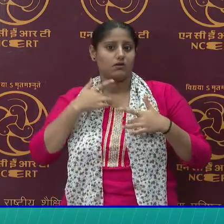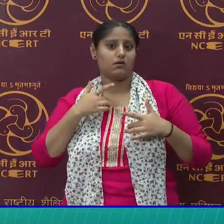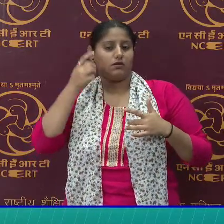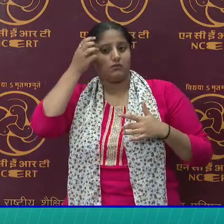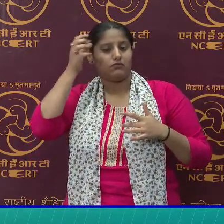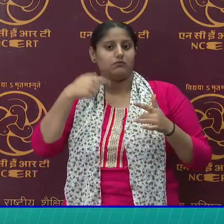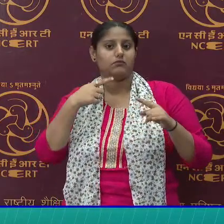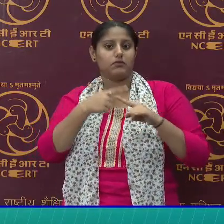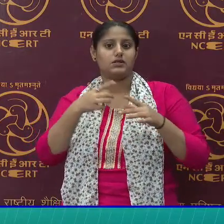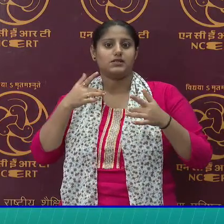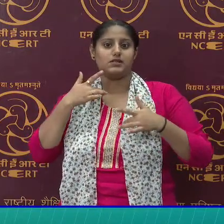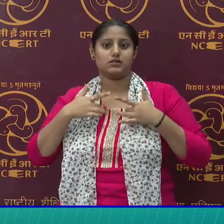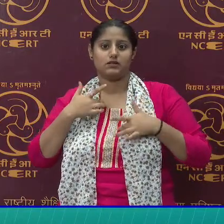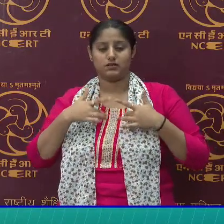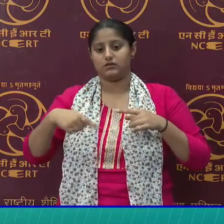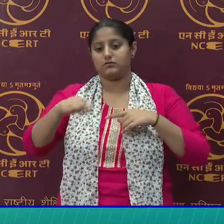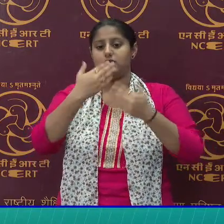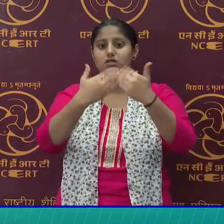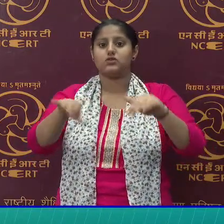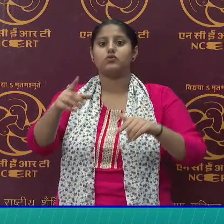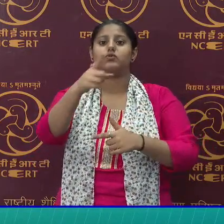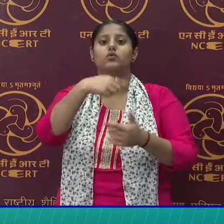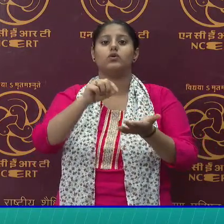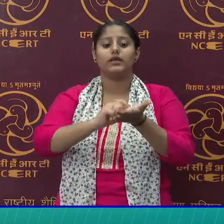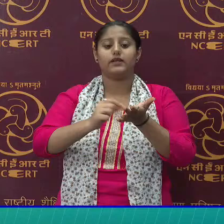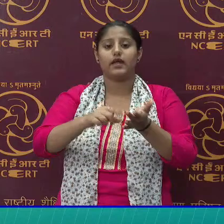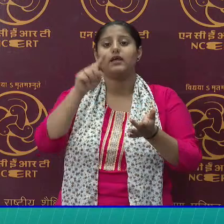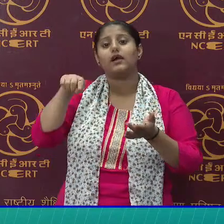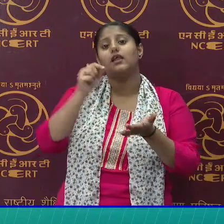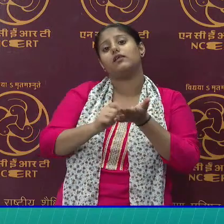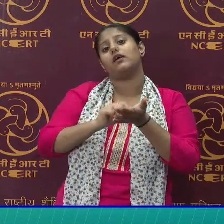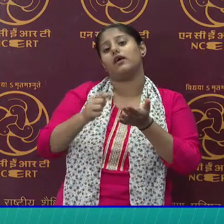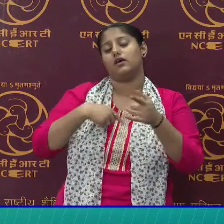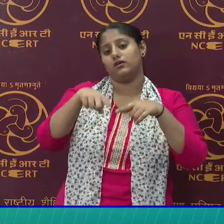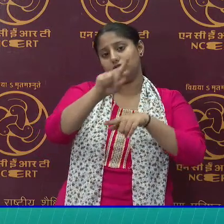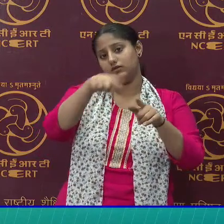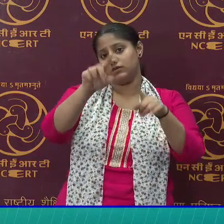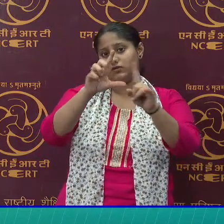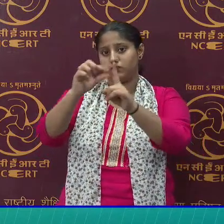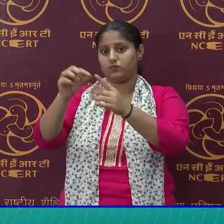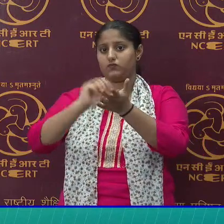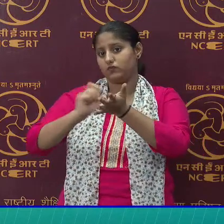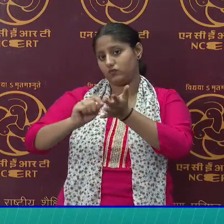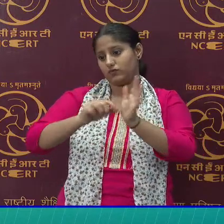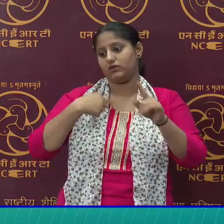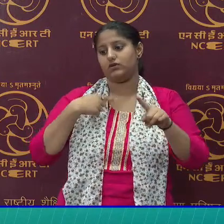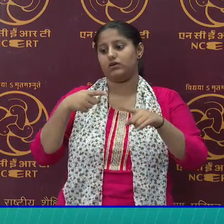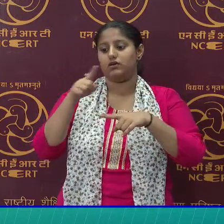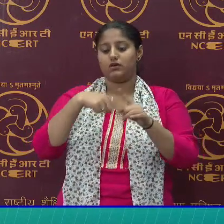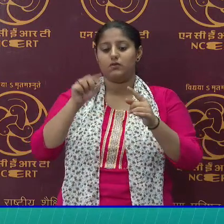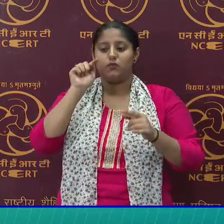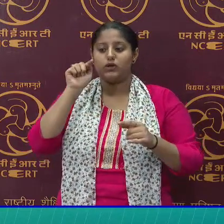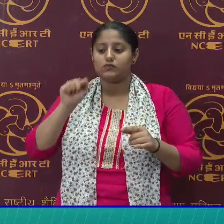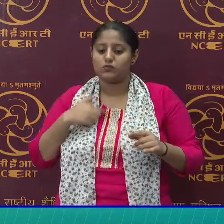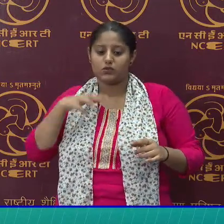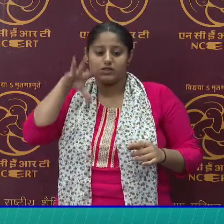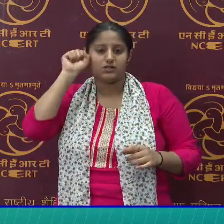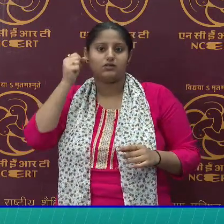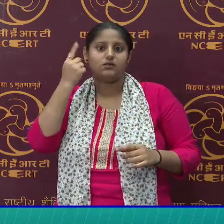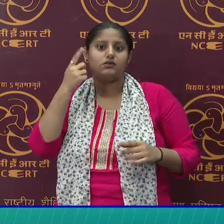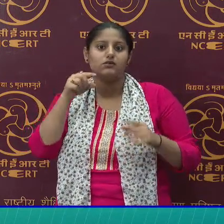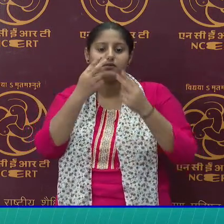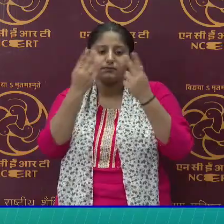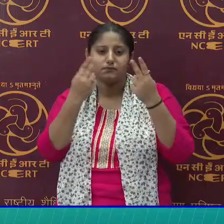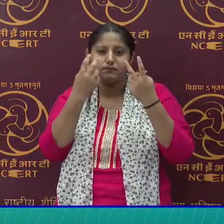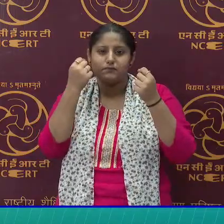to write the errors. So Right. in English it's not just enough to point out, but they have to write it out in English. They are in grade 4